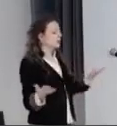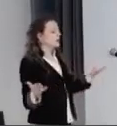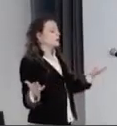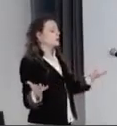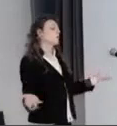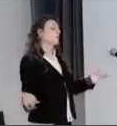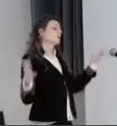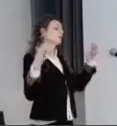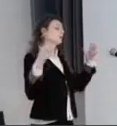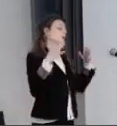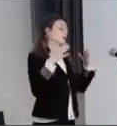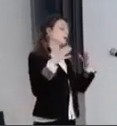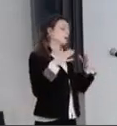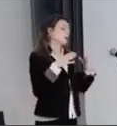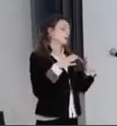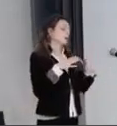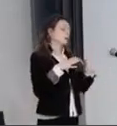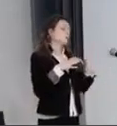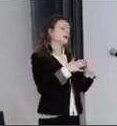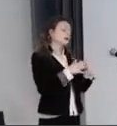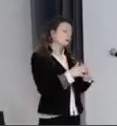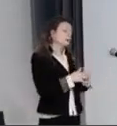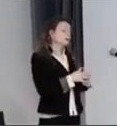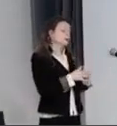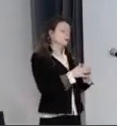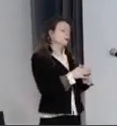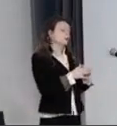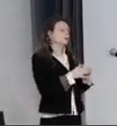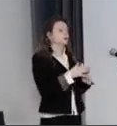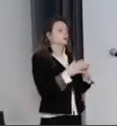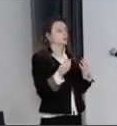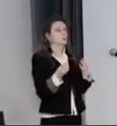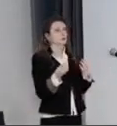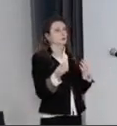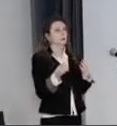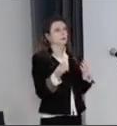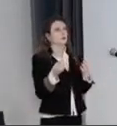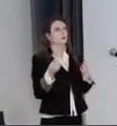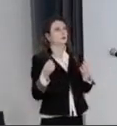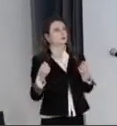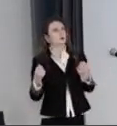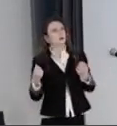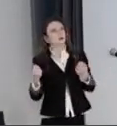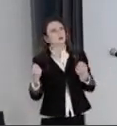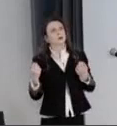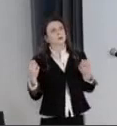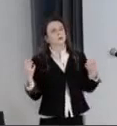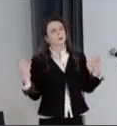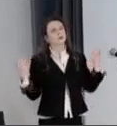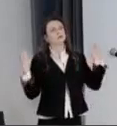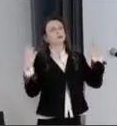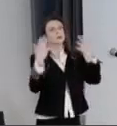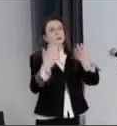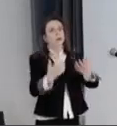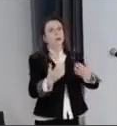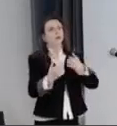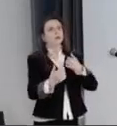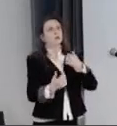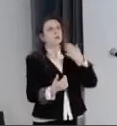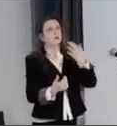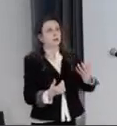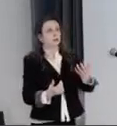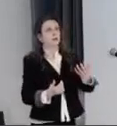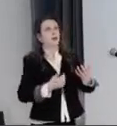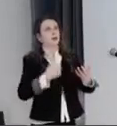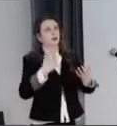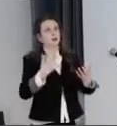it, say that one benefit of this is that this will take your, will bring into alignment